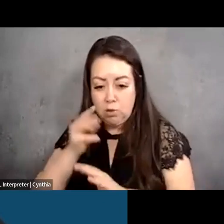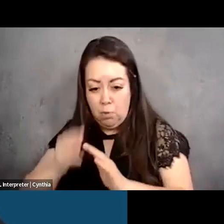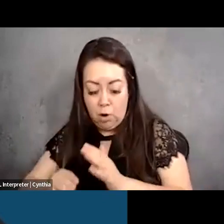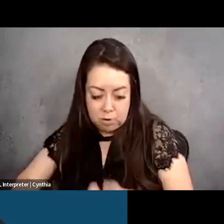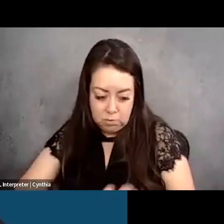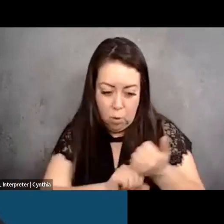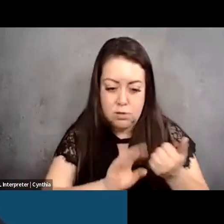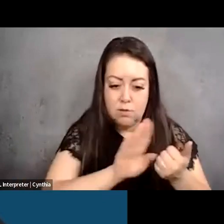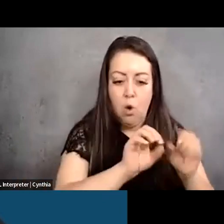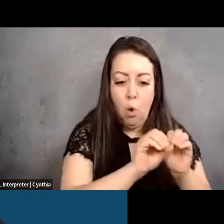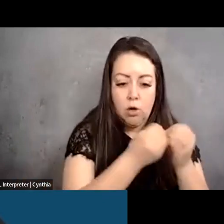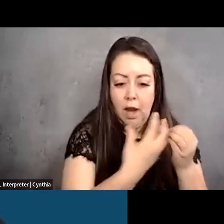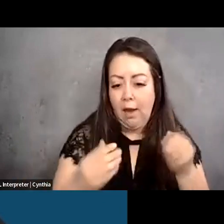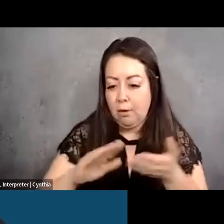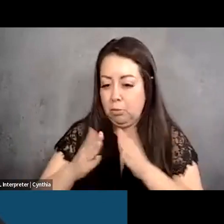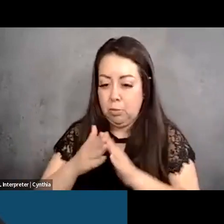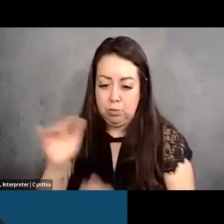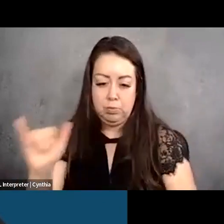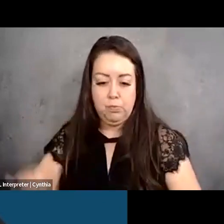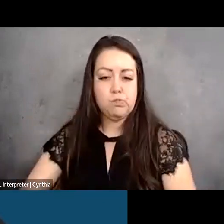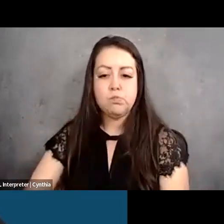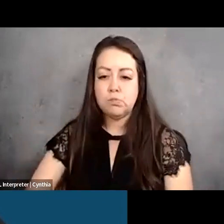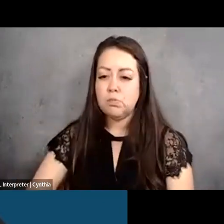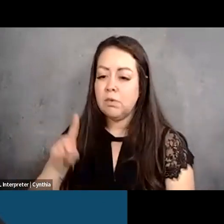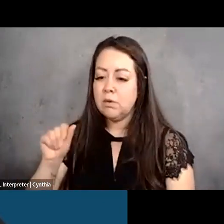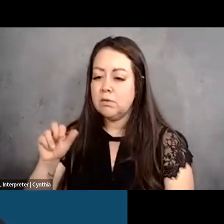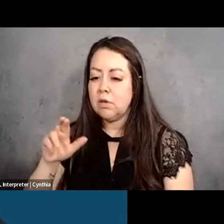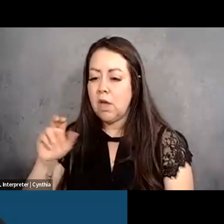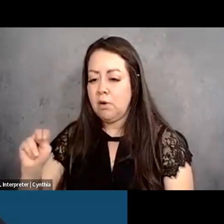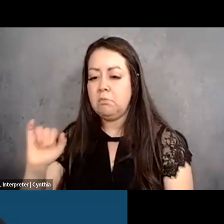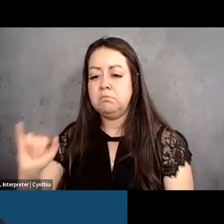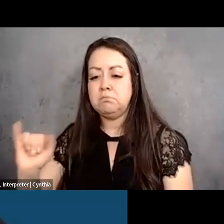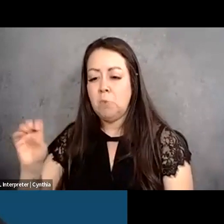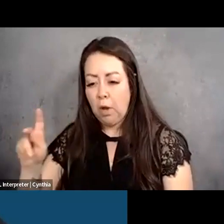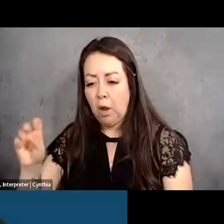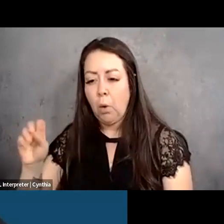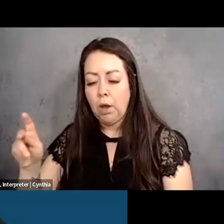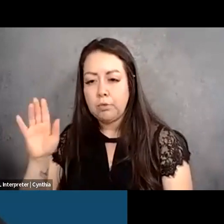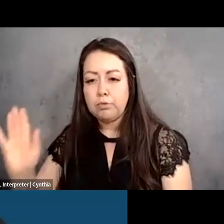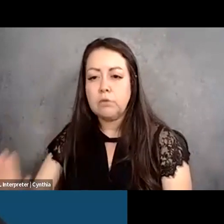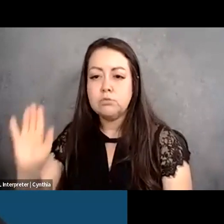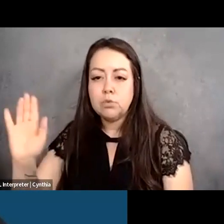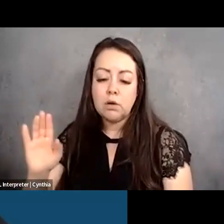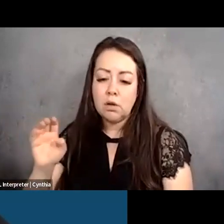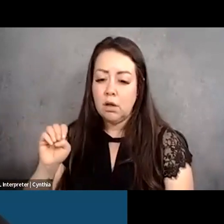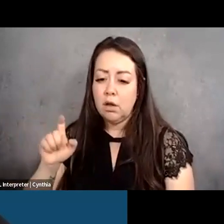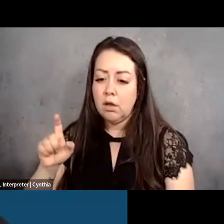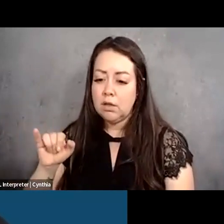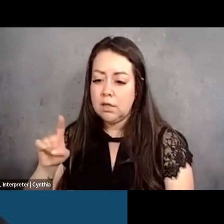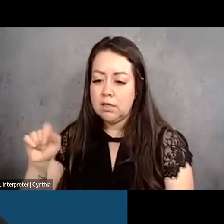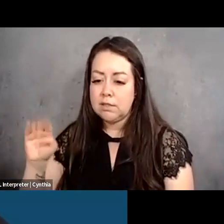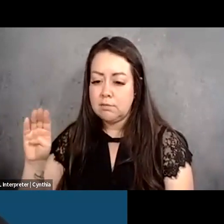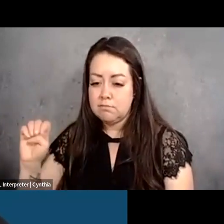their communities as well. Okay. Okay, great. And Elizabeth, you have any comment on